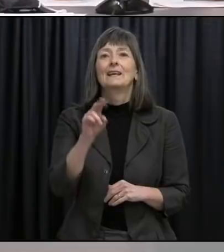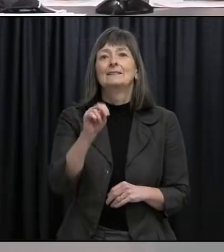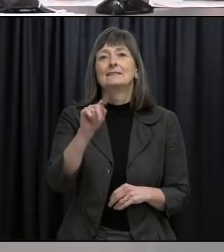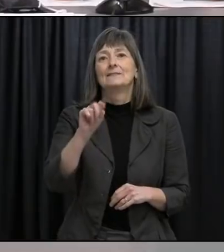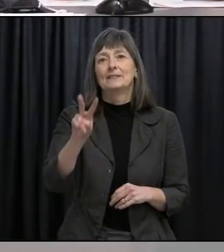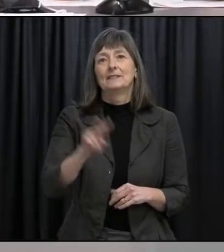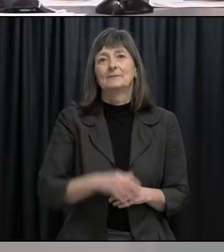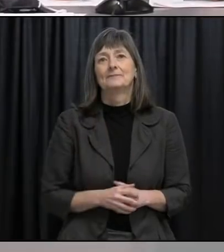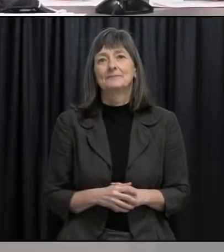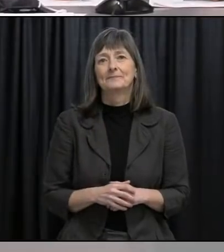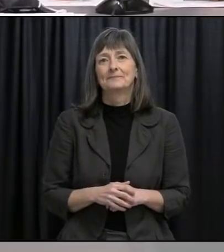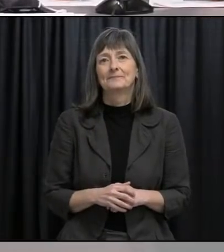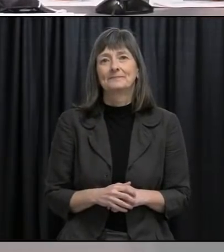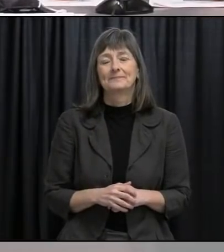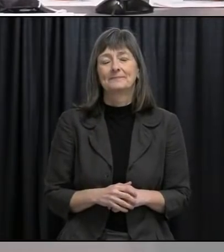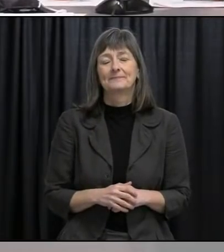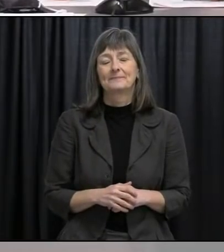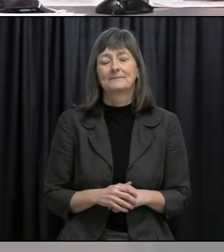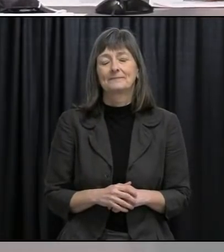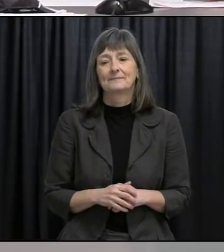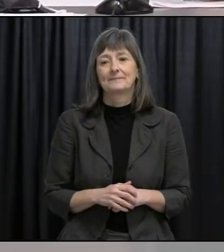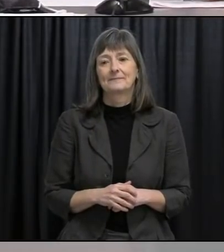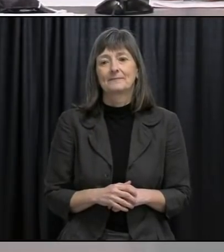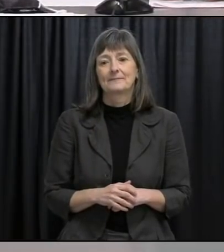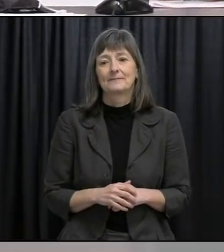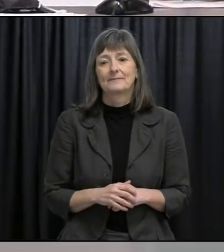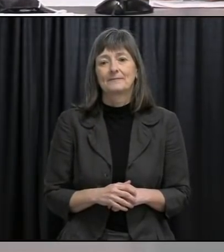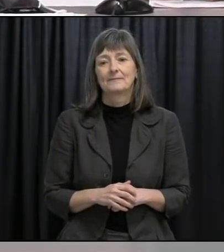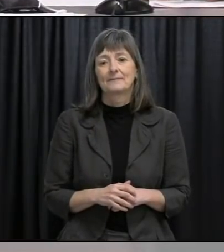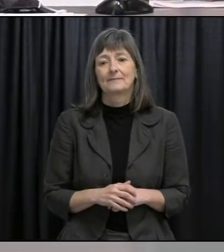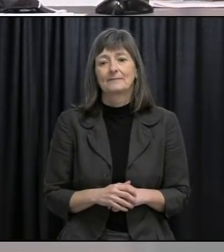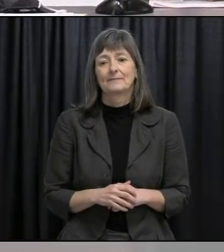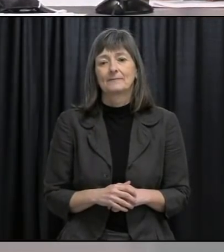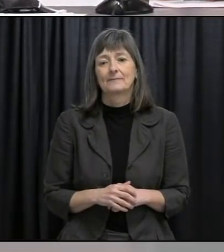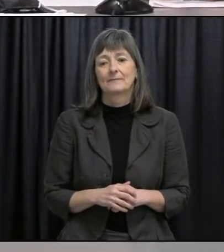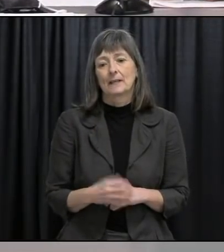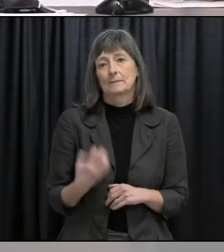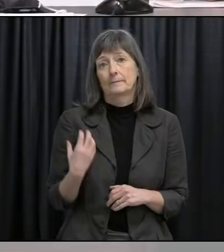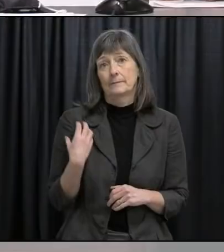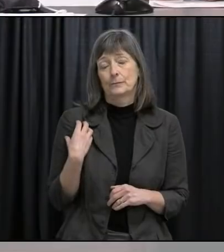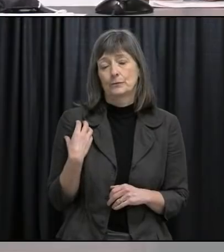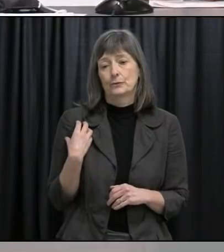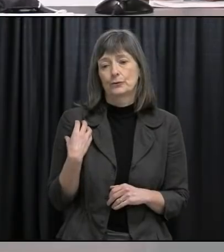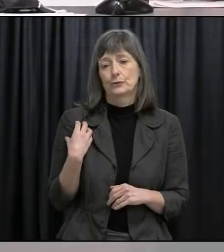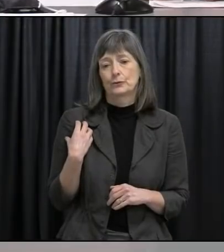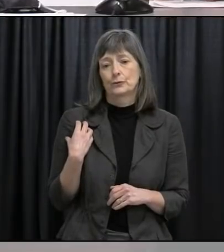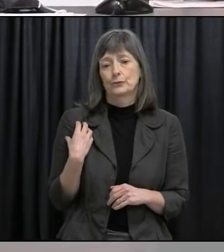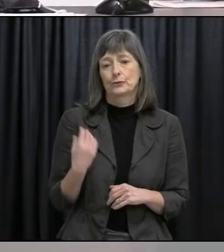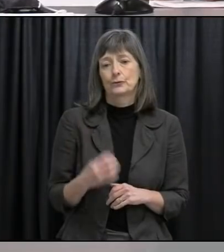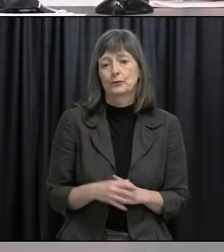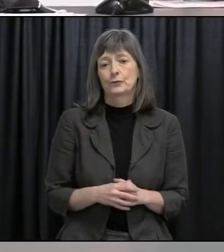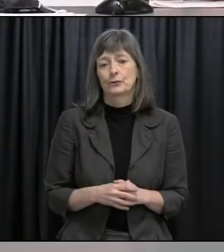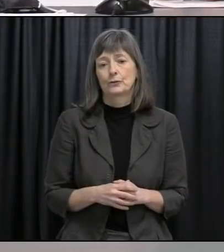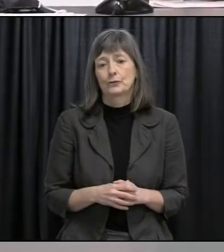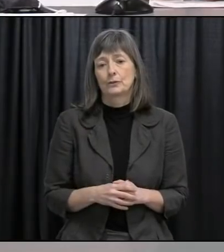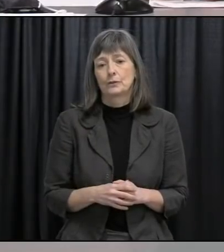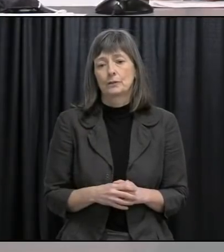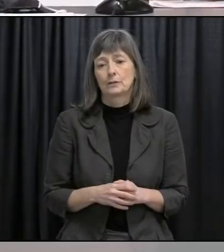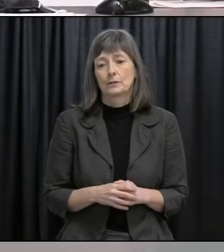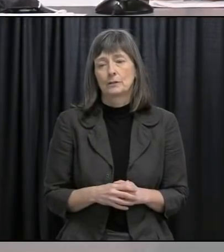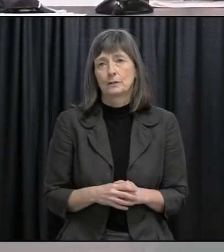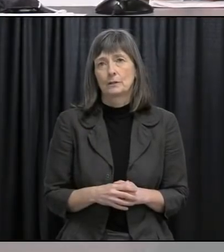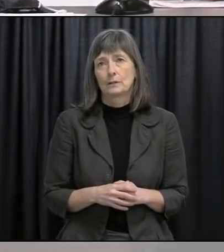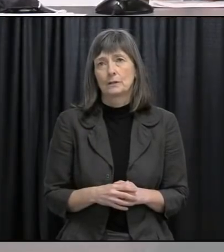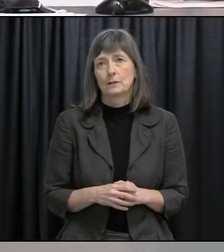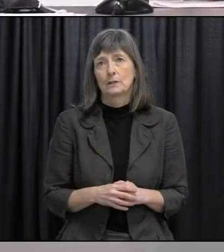with NTV. Please go ahead. Thank you. Minister, you noted surge capacity, and that's why we're sending some of the